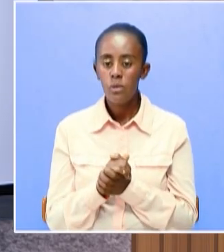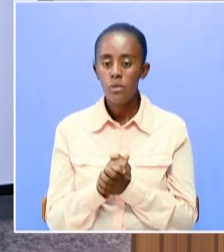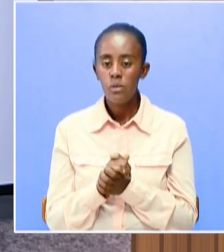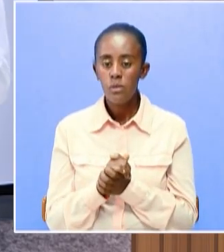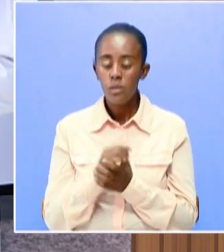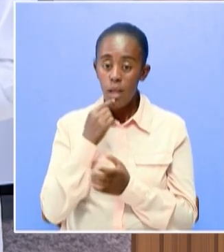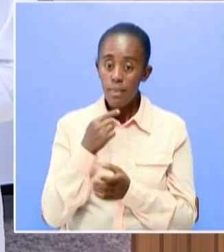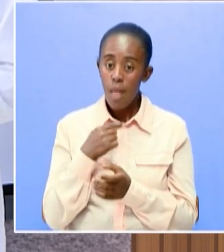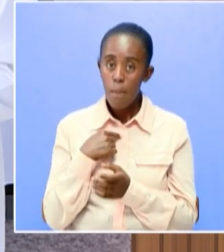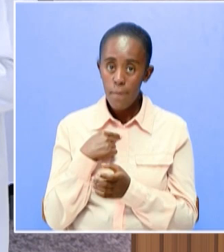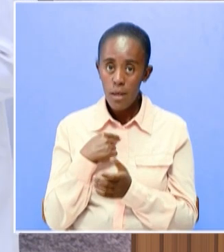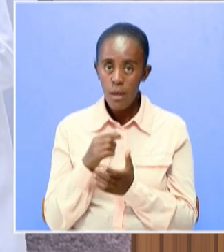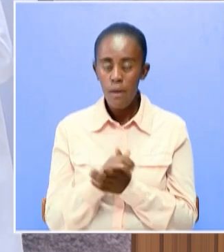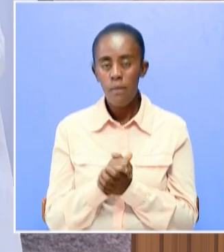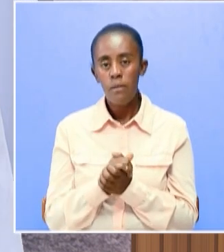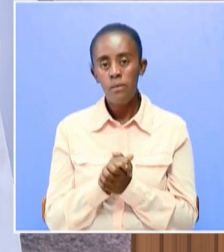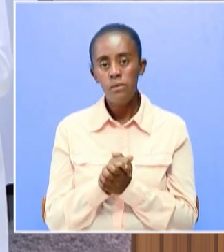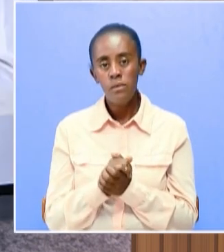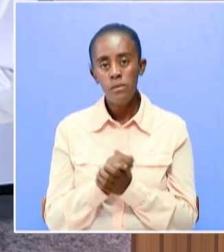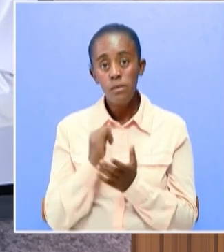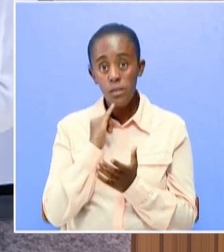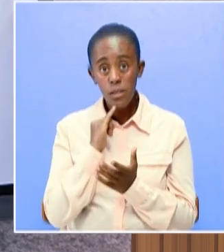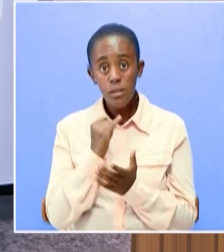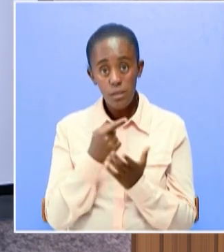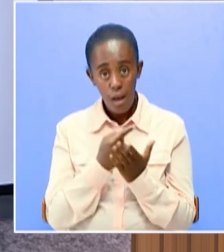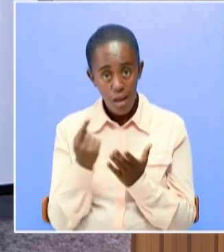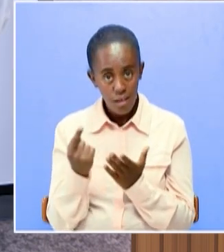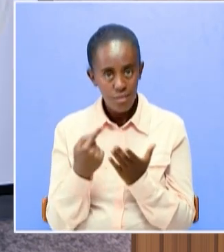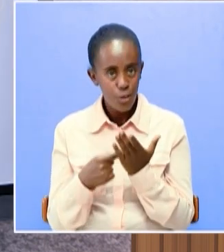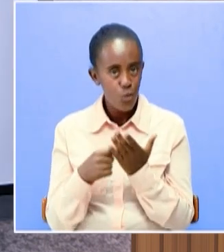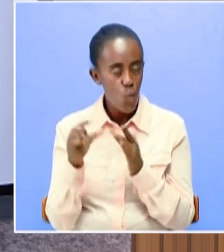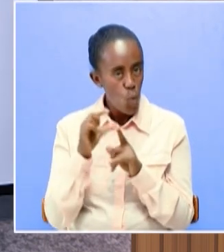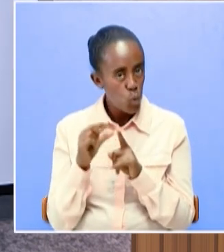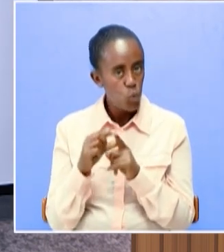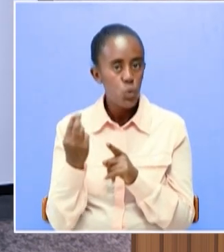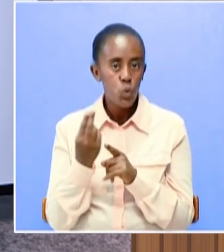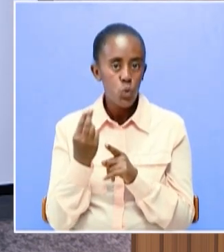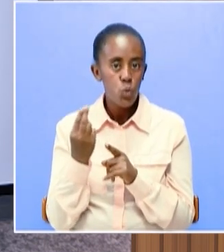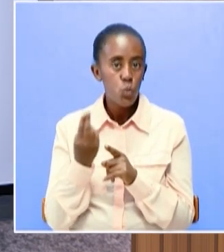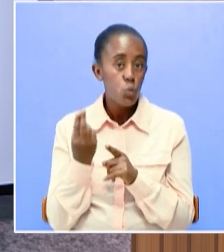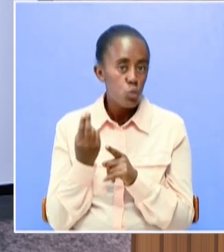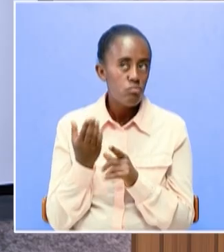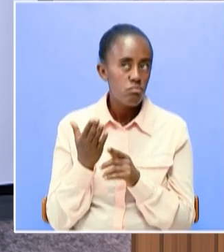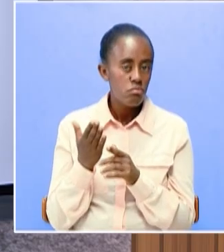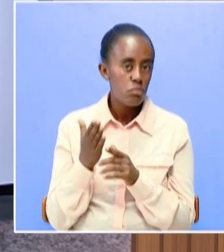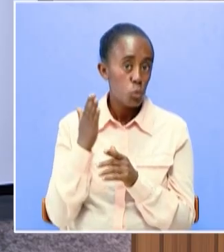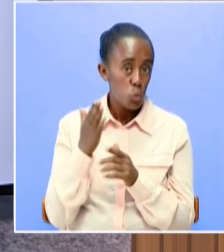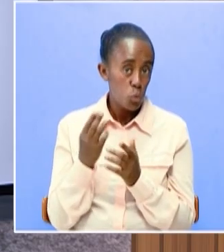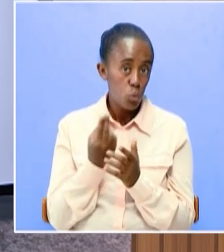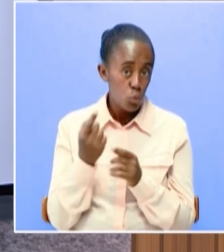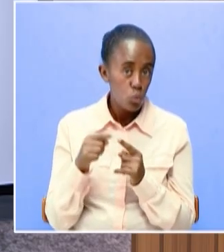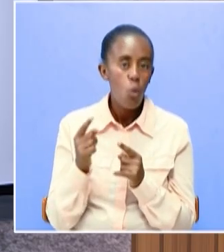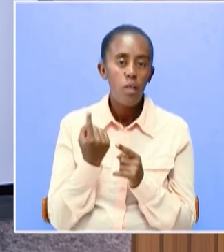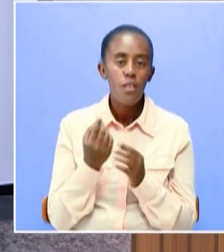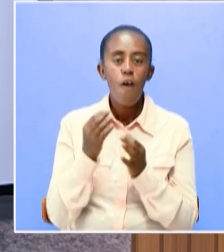tell me if there, these words are used to indicate what? Informal